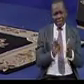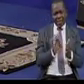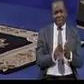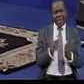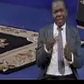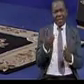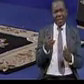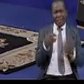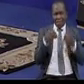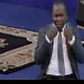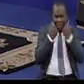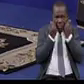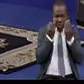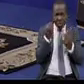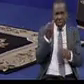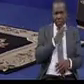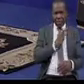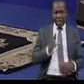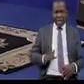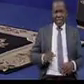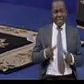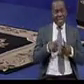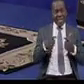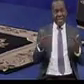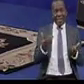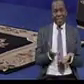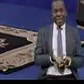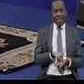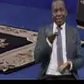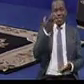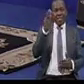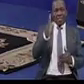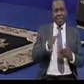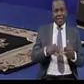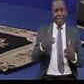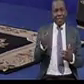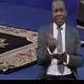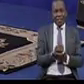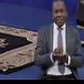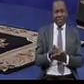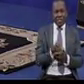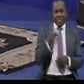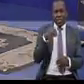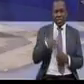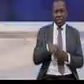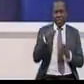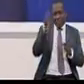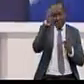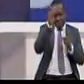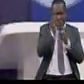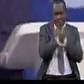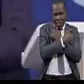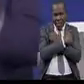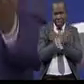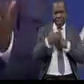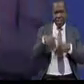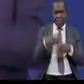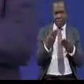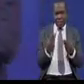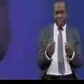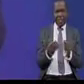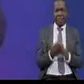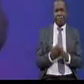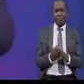the treasures of in Egypt. You understand what that means? It's like, you know, you've taken